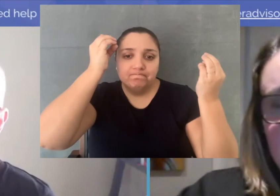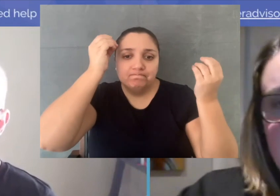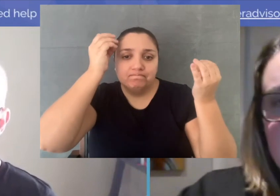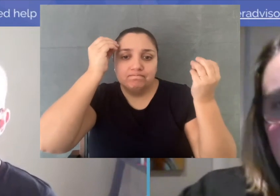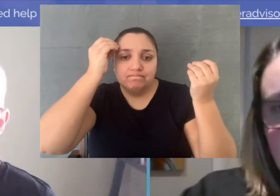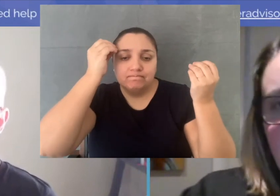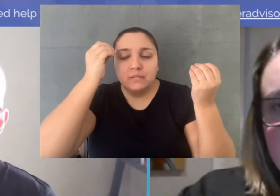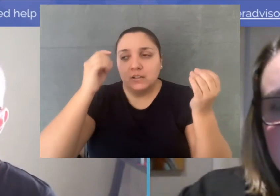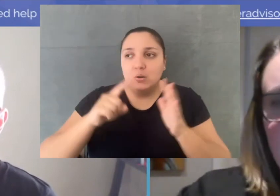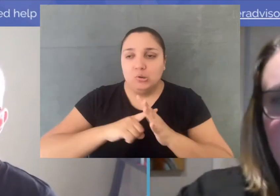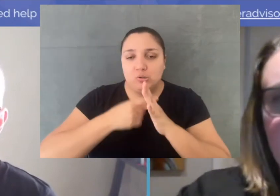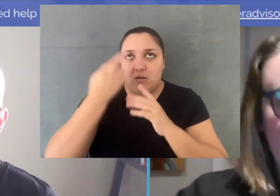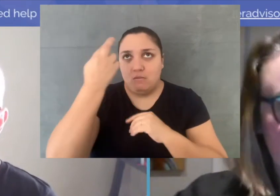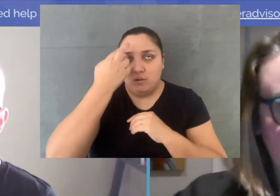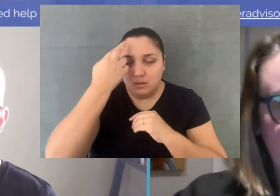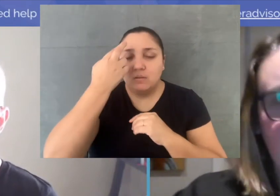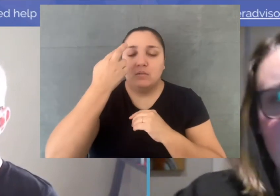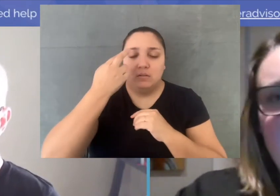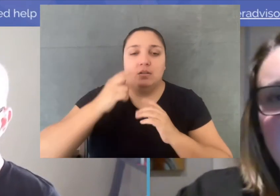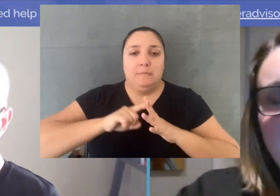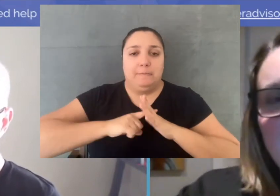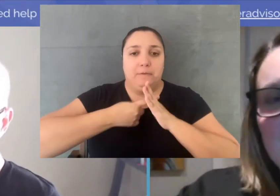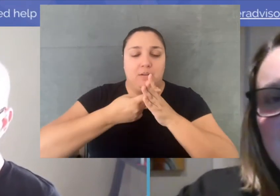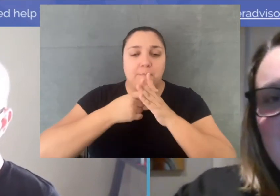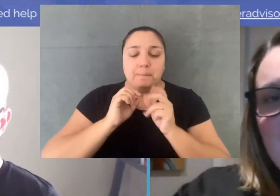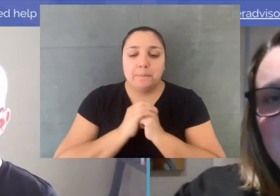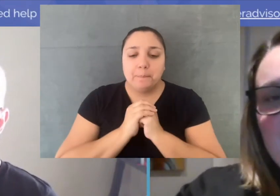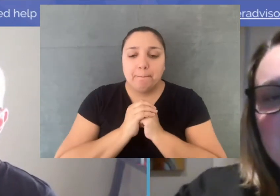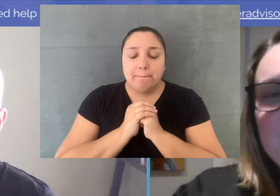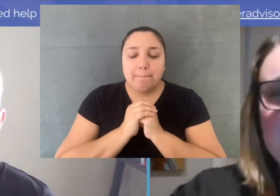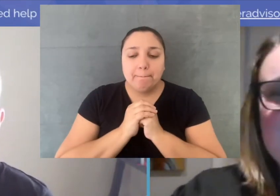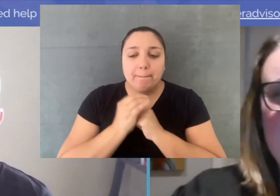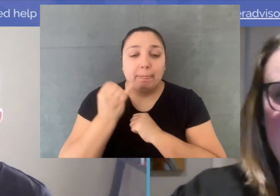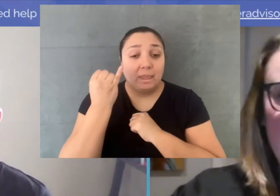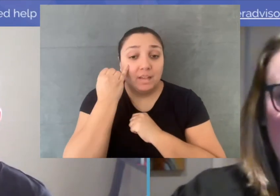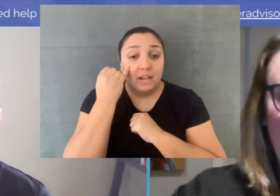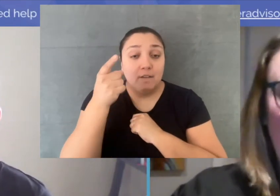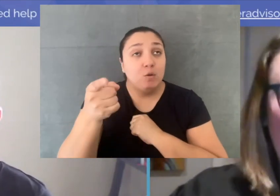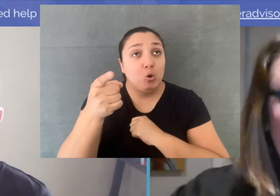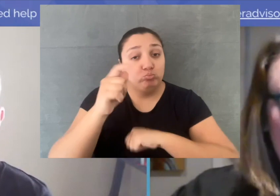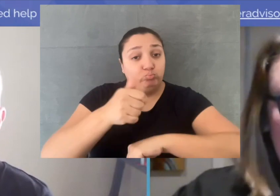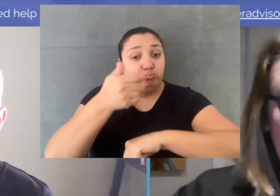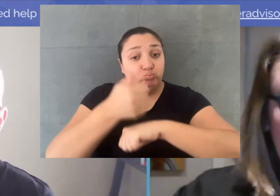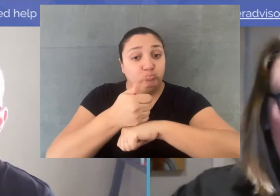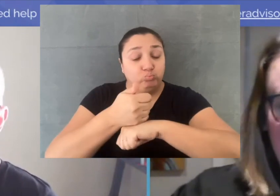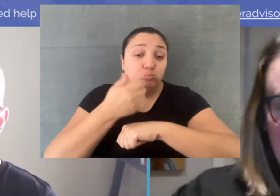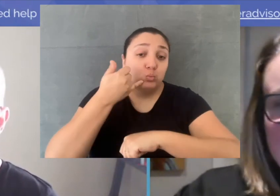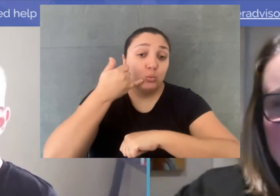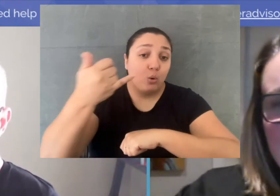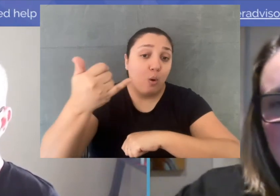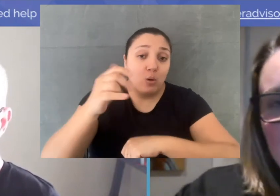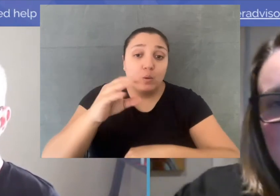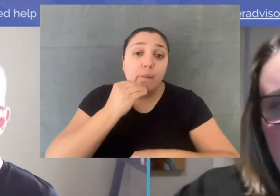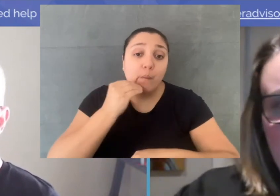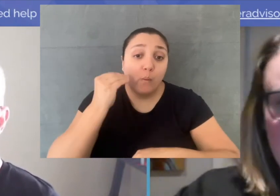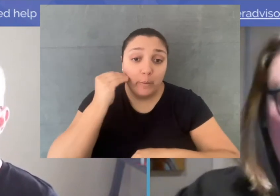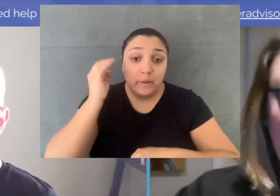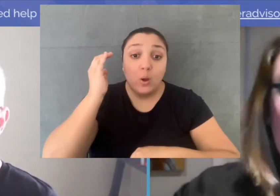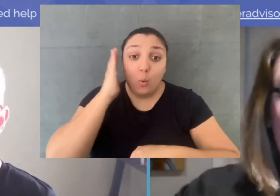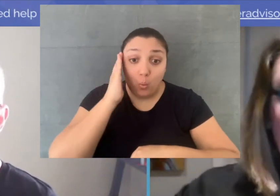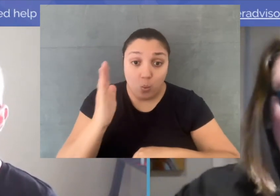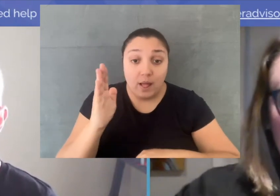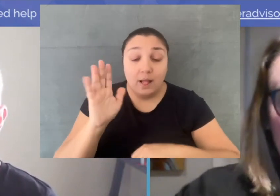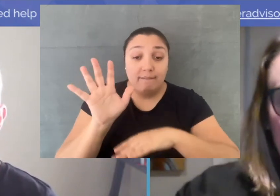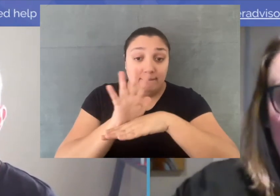We're starting to realize that from the beginning, if you're going to set up a call in your home and it's going to have a video and you